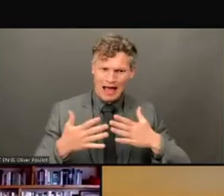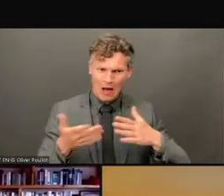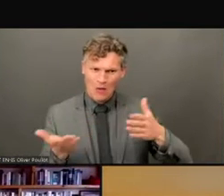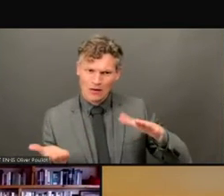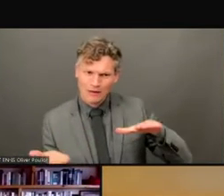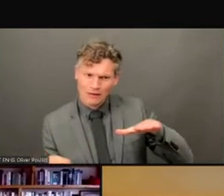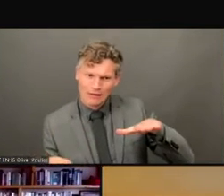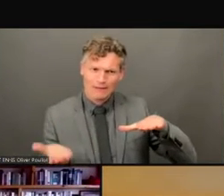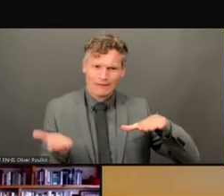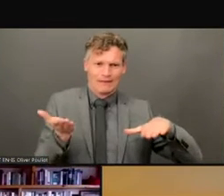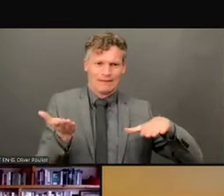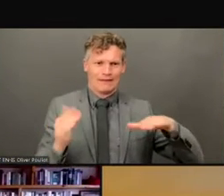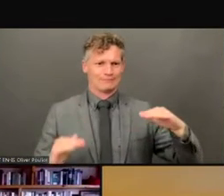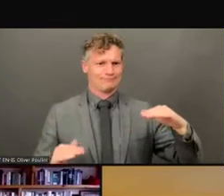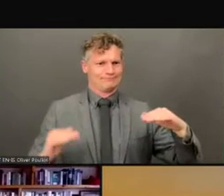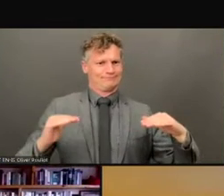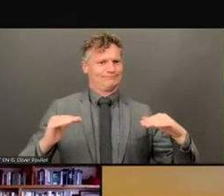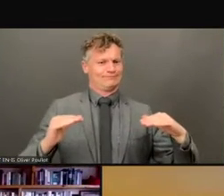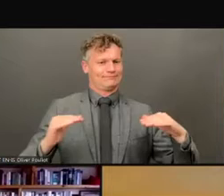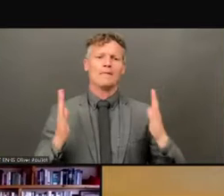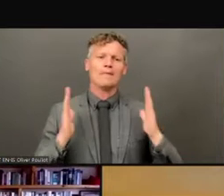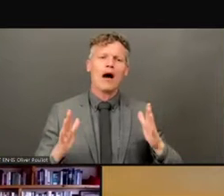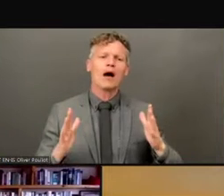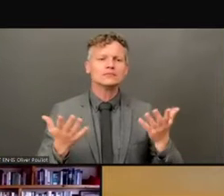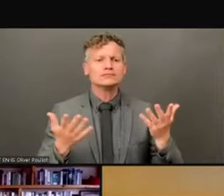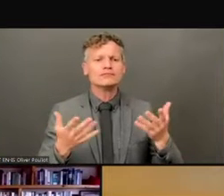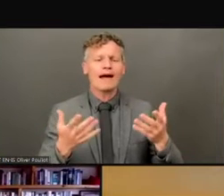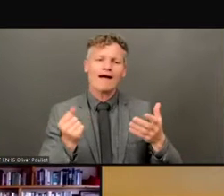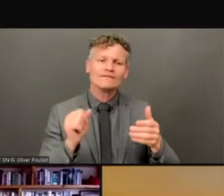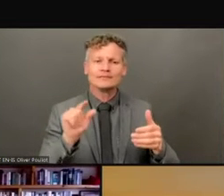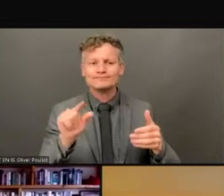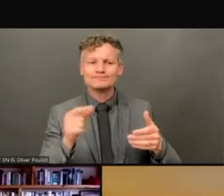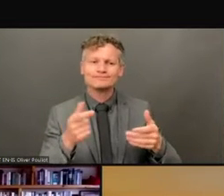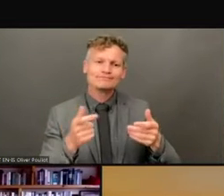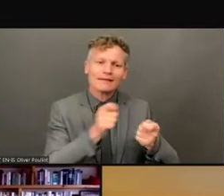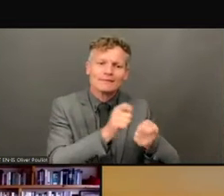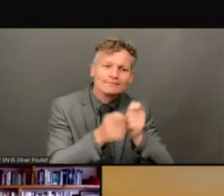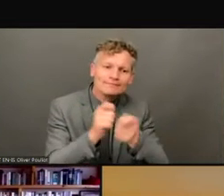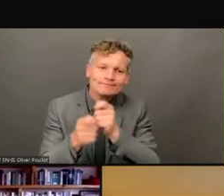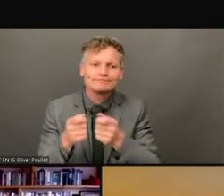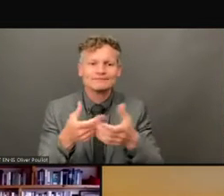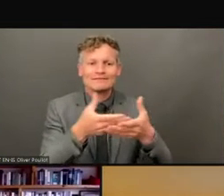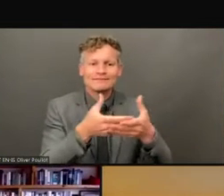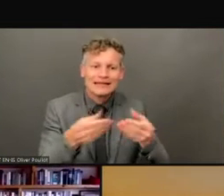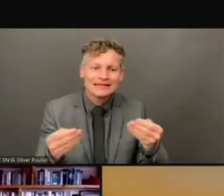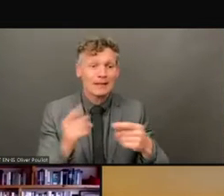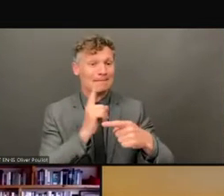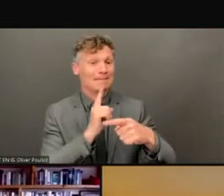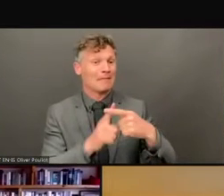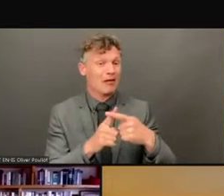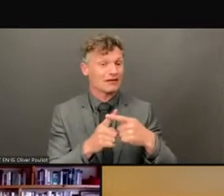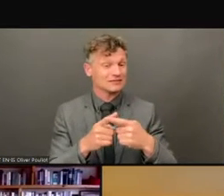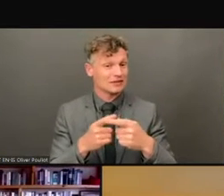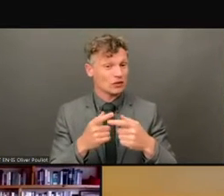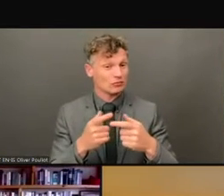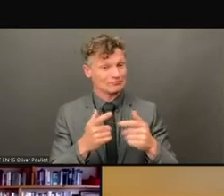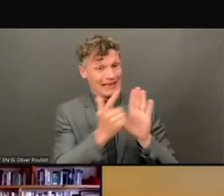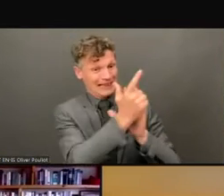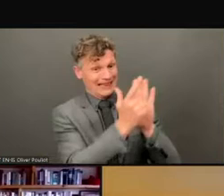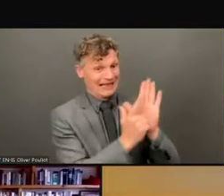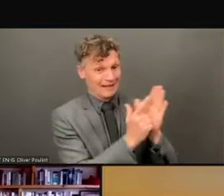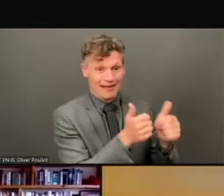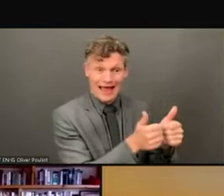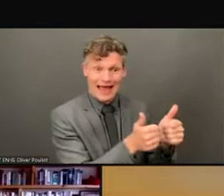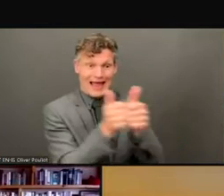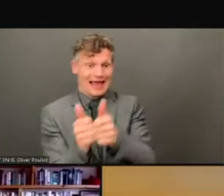enhanced awareness by older persons of their rights and the available of legal aid. Older persons require access to legal services, and